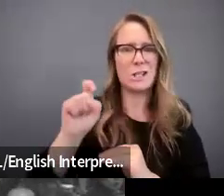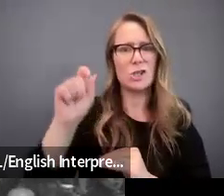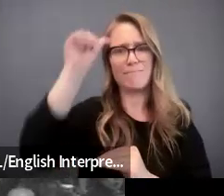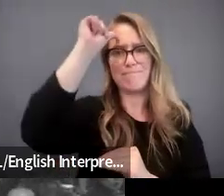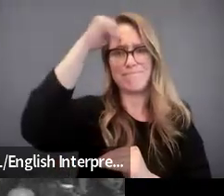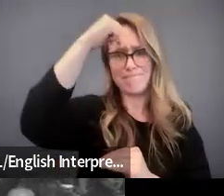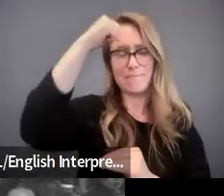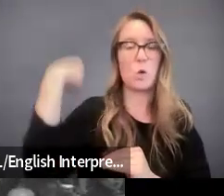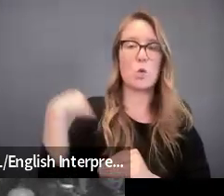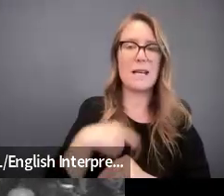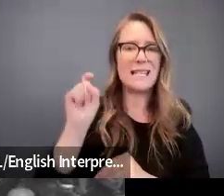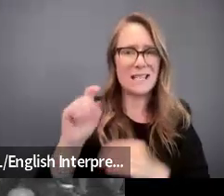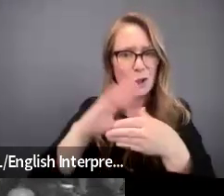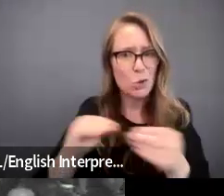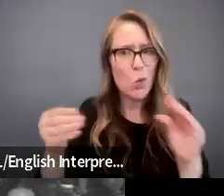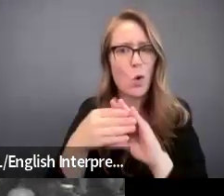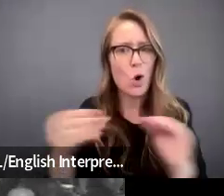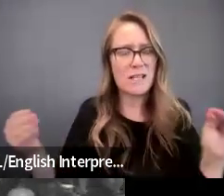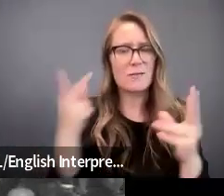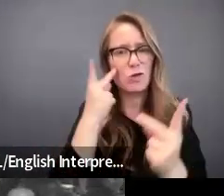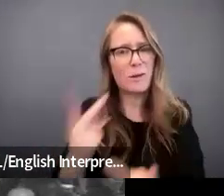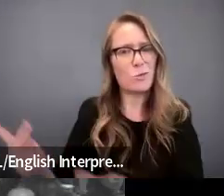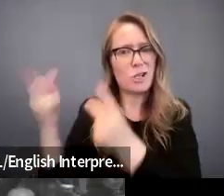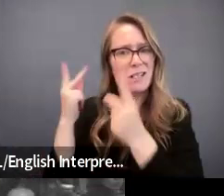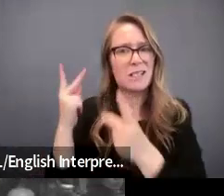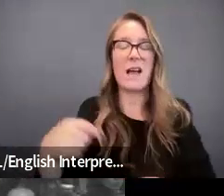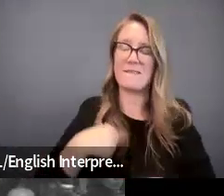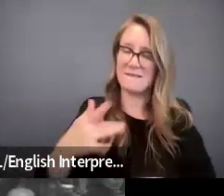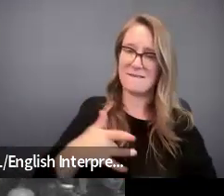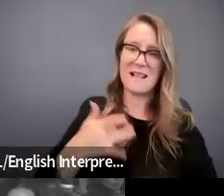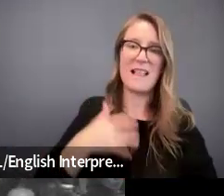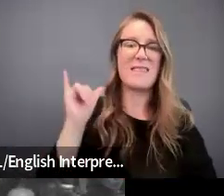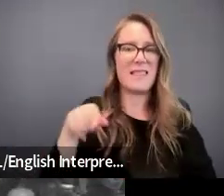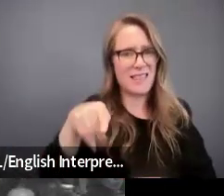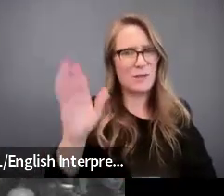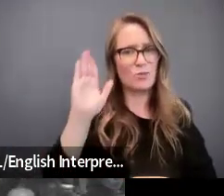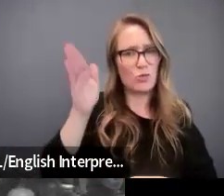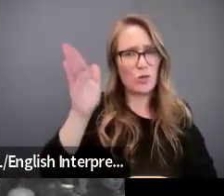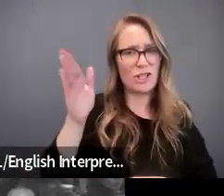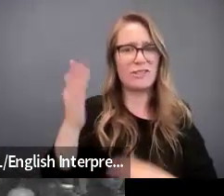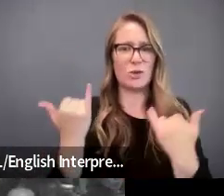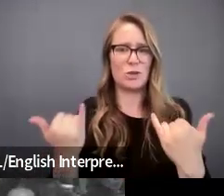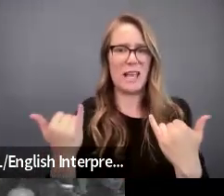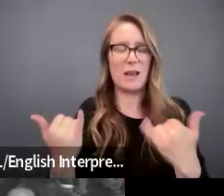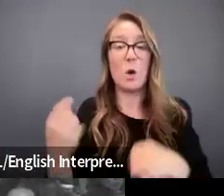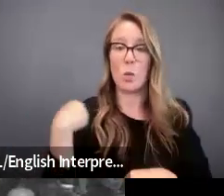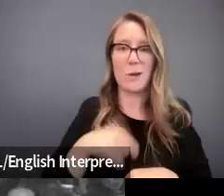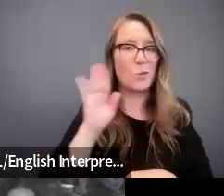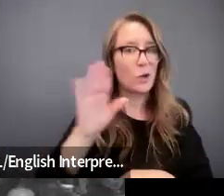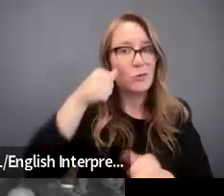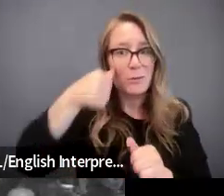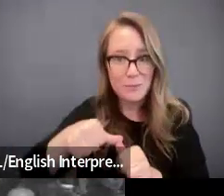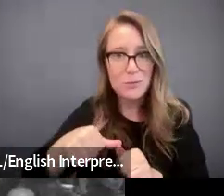remember. We need stories of remembrance." And I really feel that that's what this presentation is today. We're going to